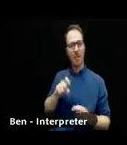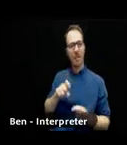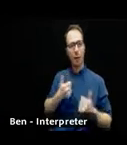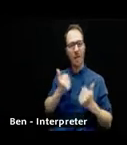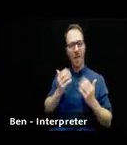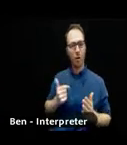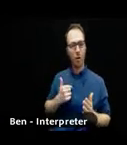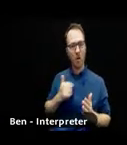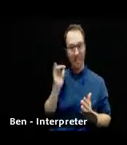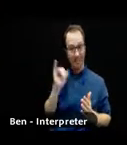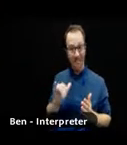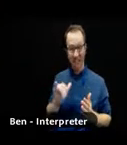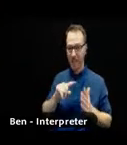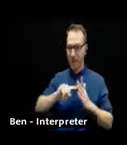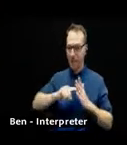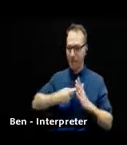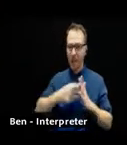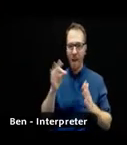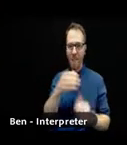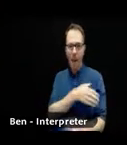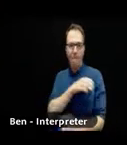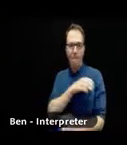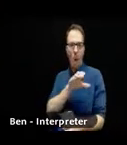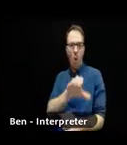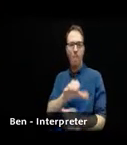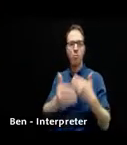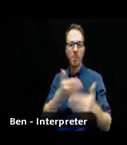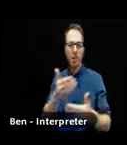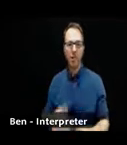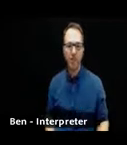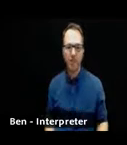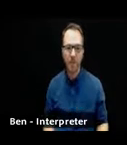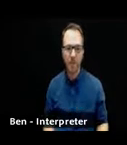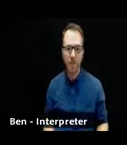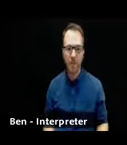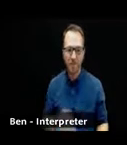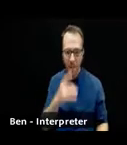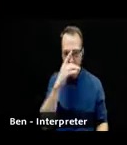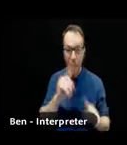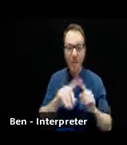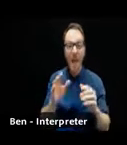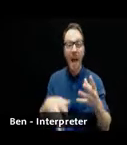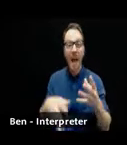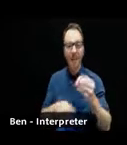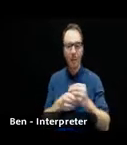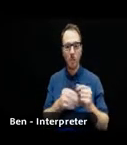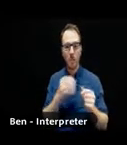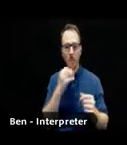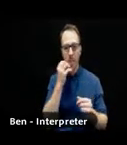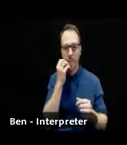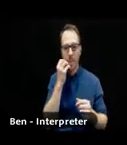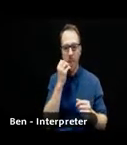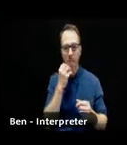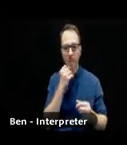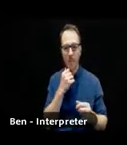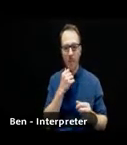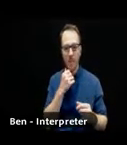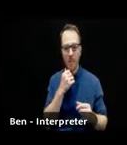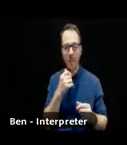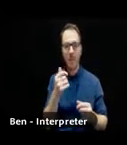That in and of itself is the beginning of the empowerment process. But in addition, right, having